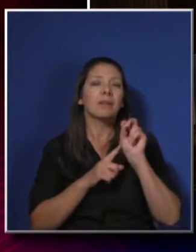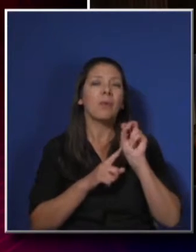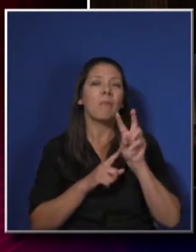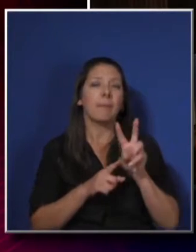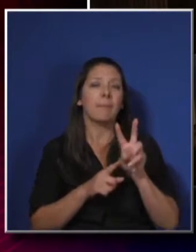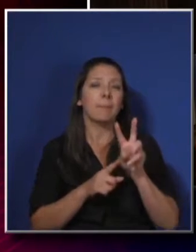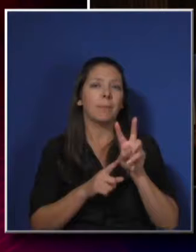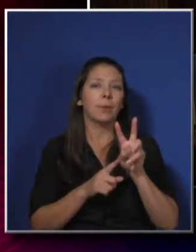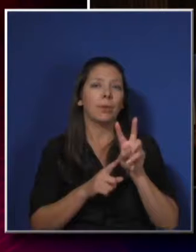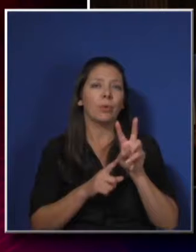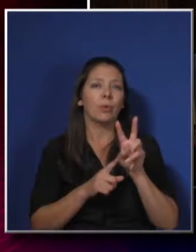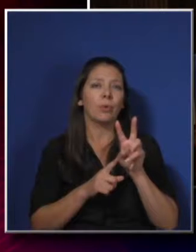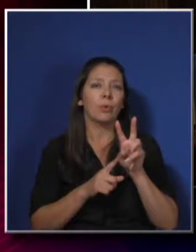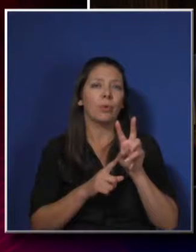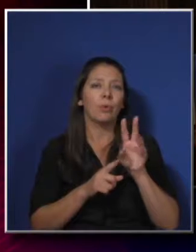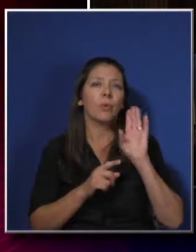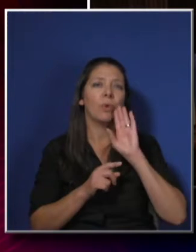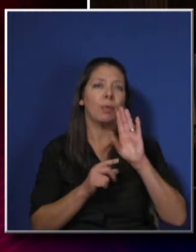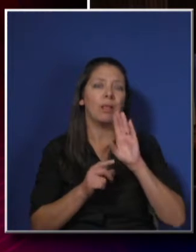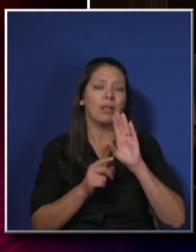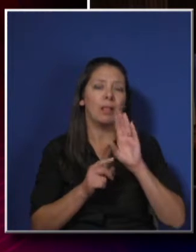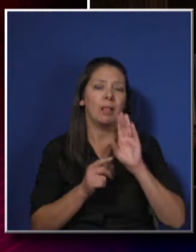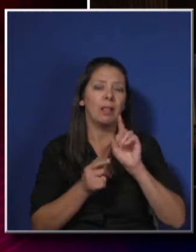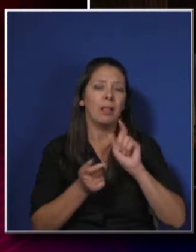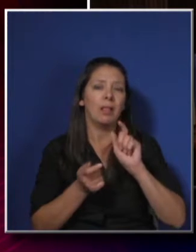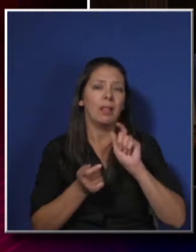we're going to move